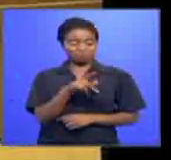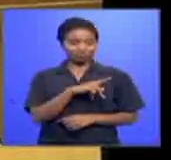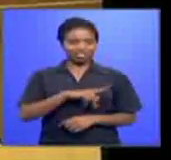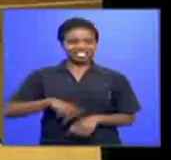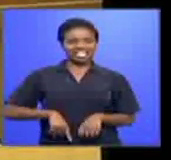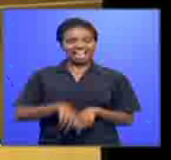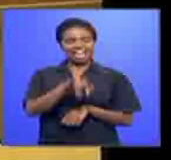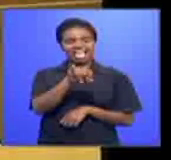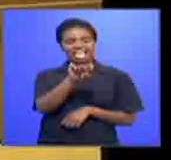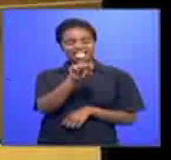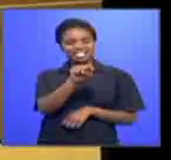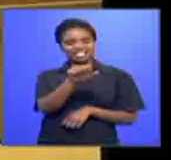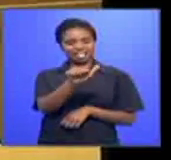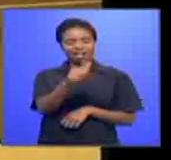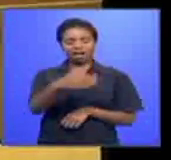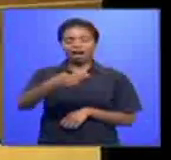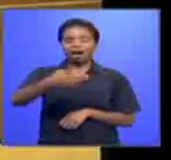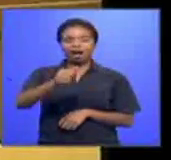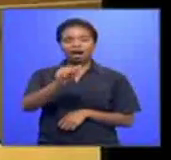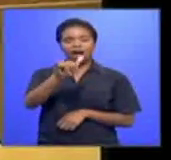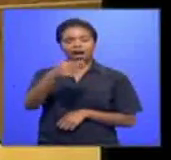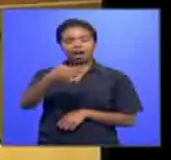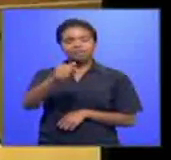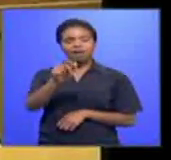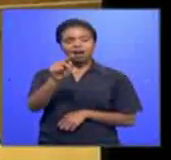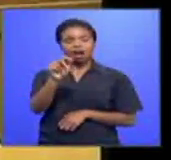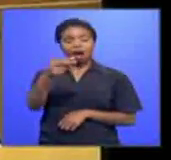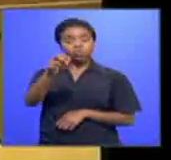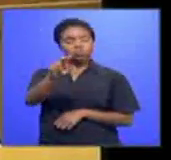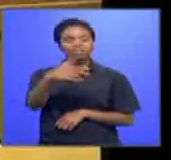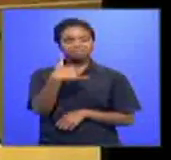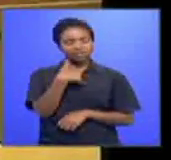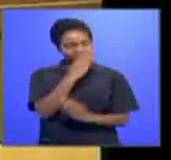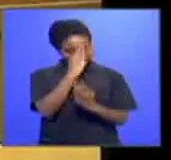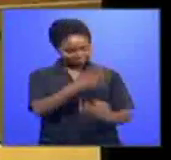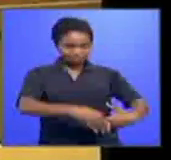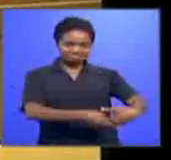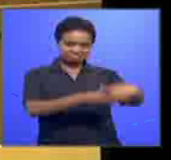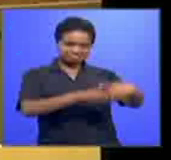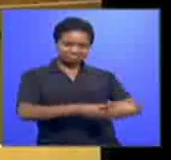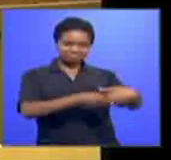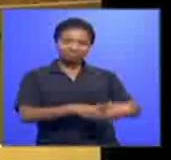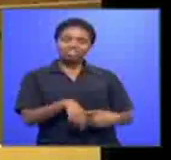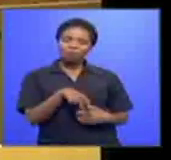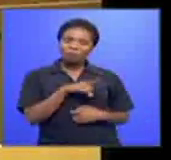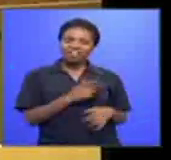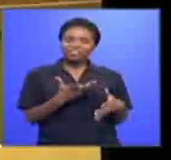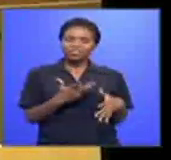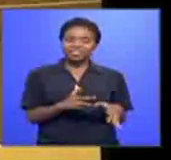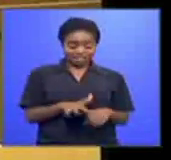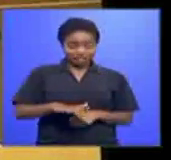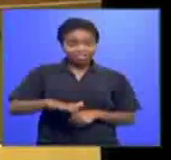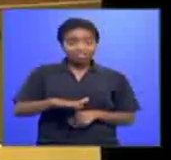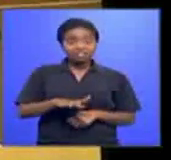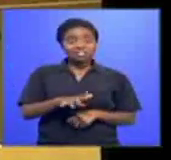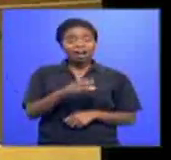Issa Hayatou, for affording us the honor of